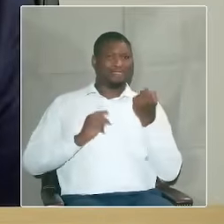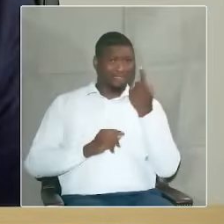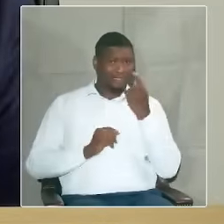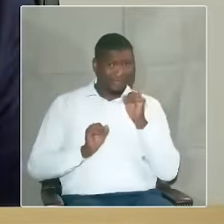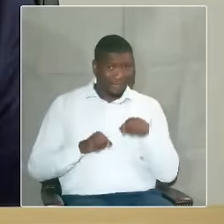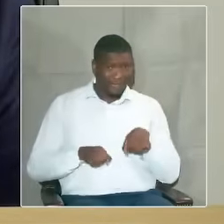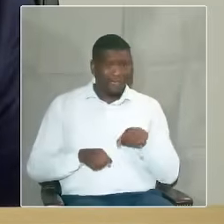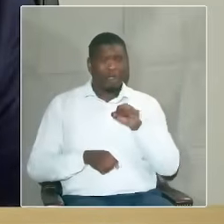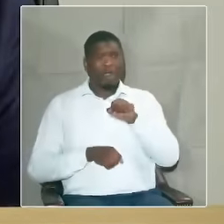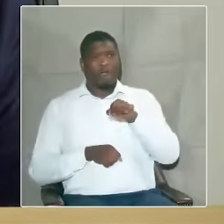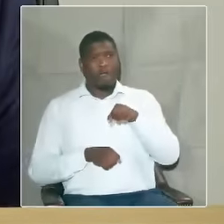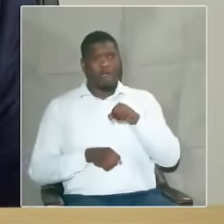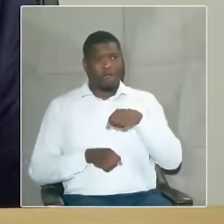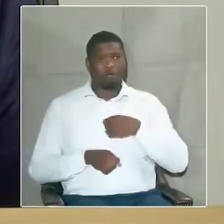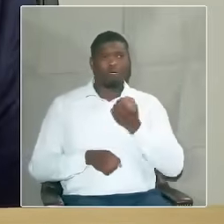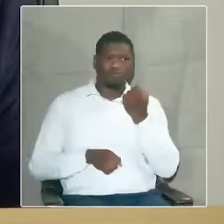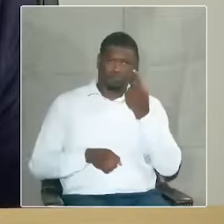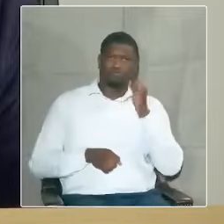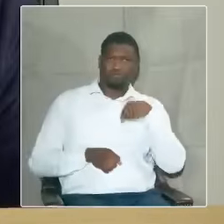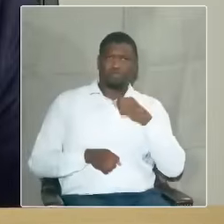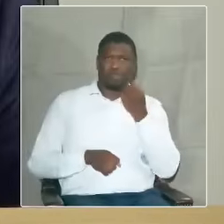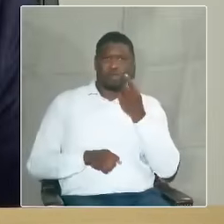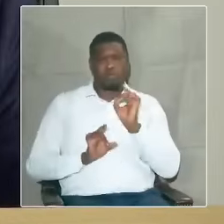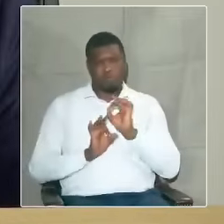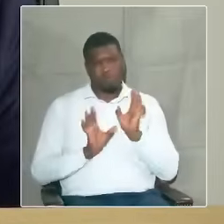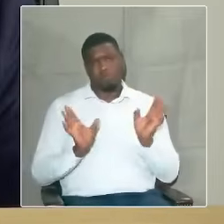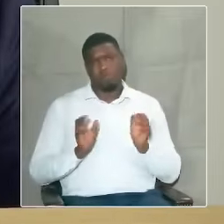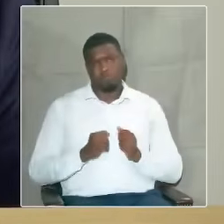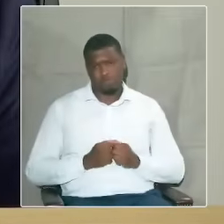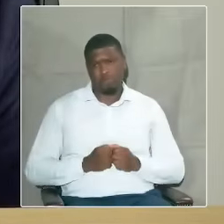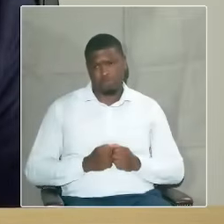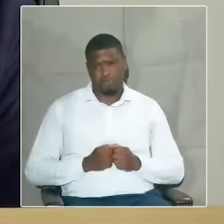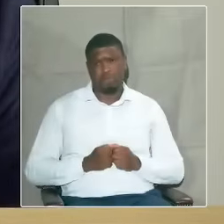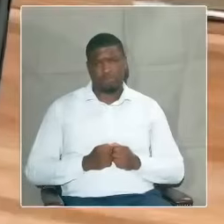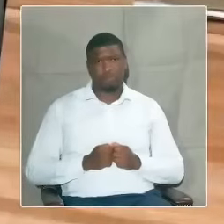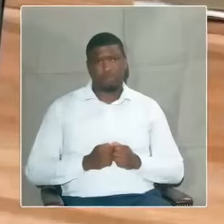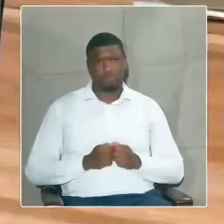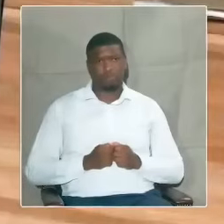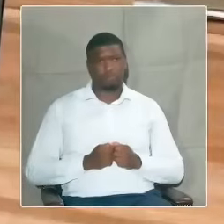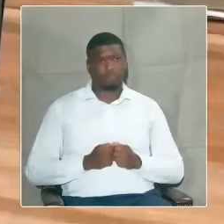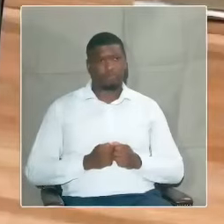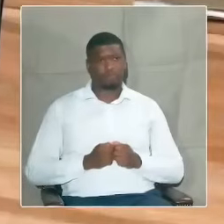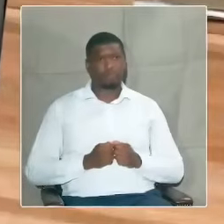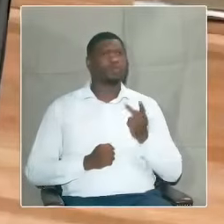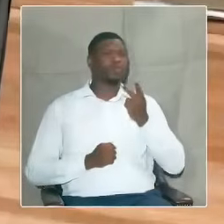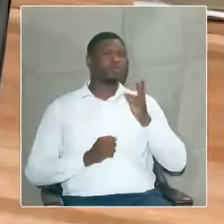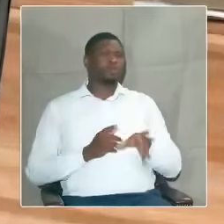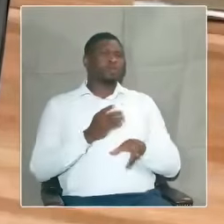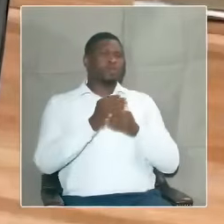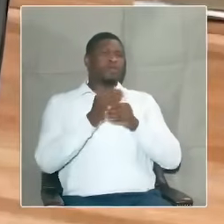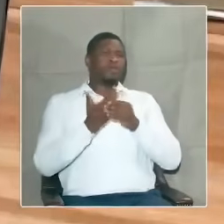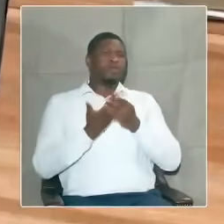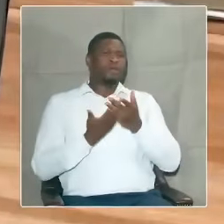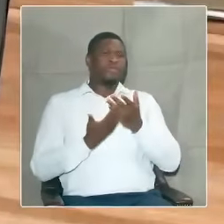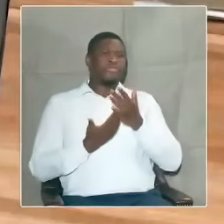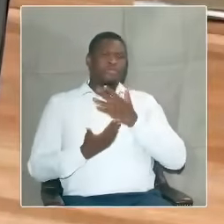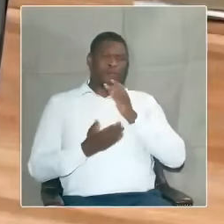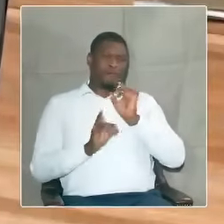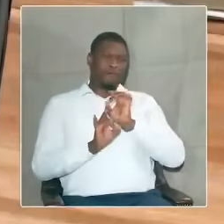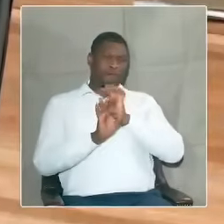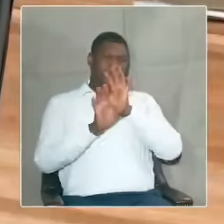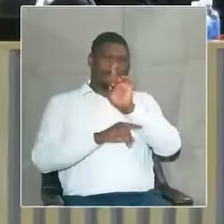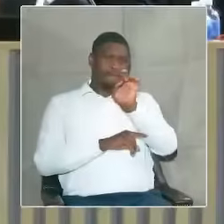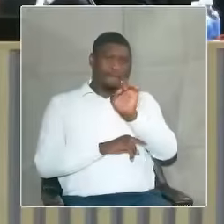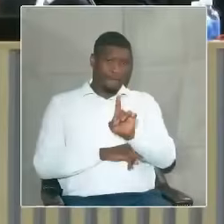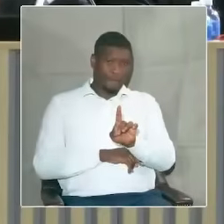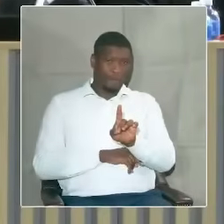no, I understand where they are coming from, yes. And sorry, Mr. Mtao, can I just to be clear, so